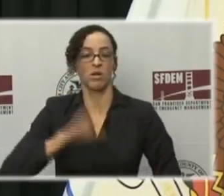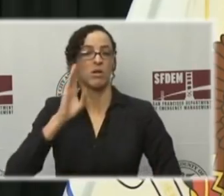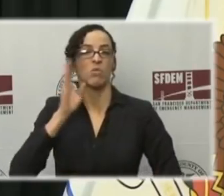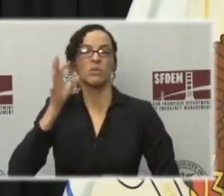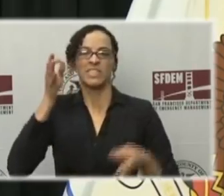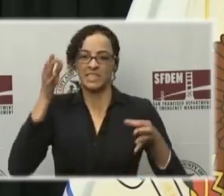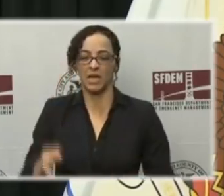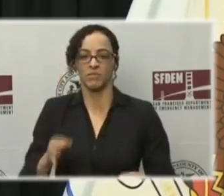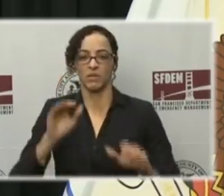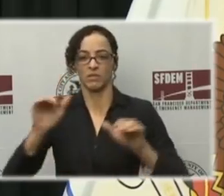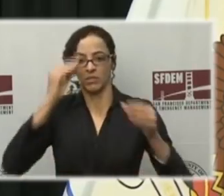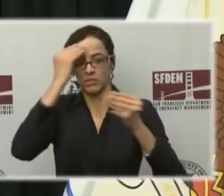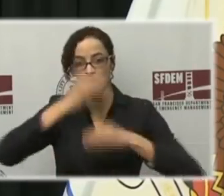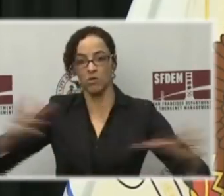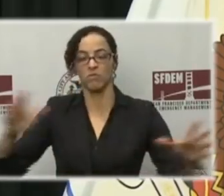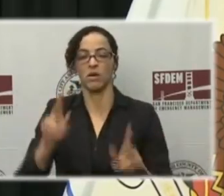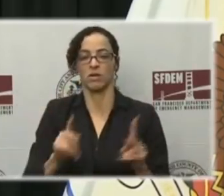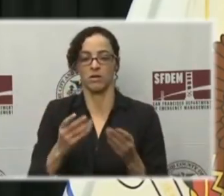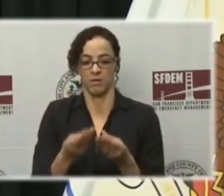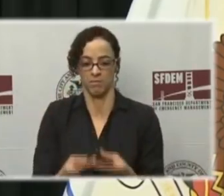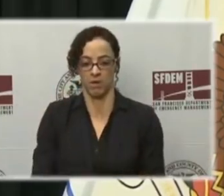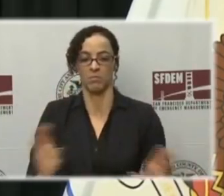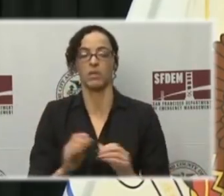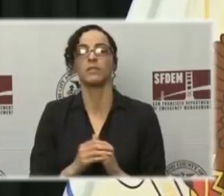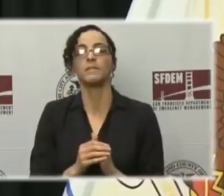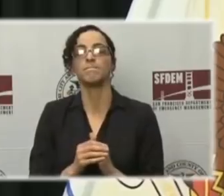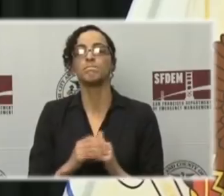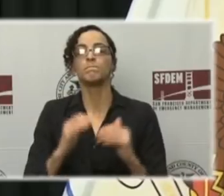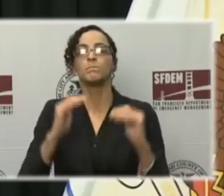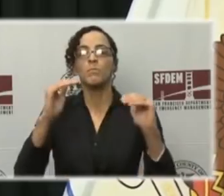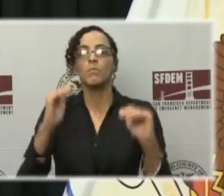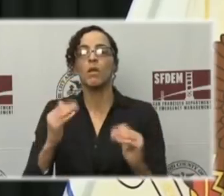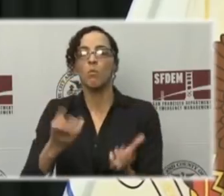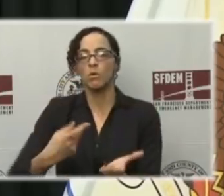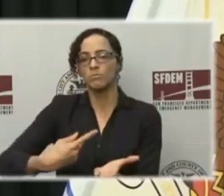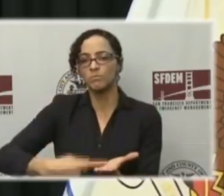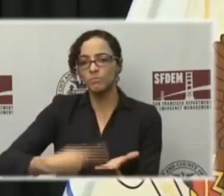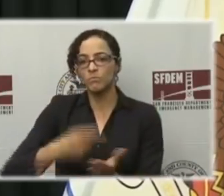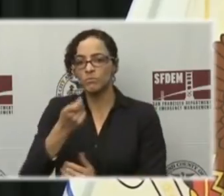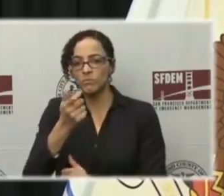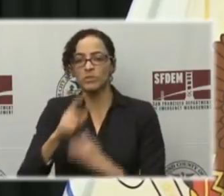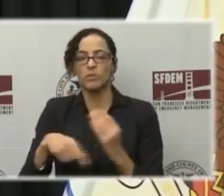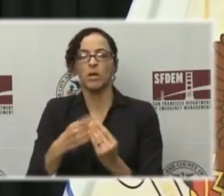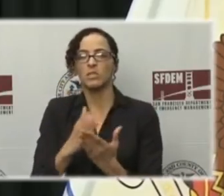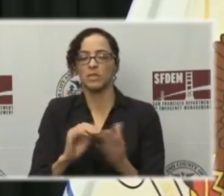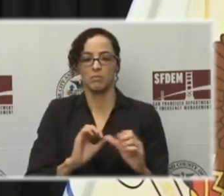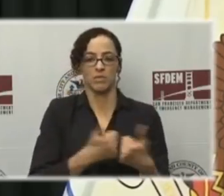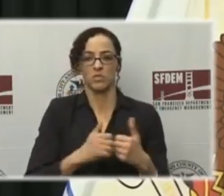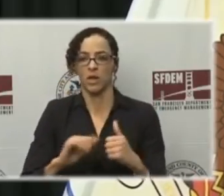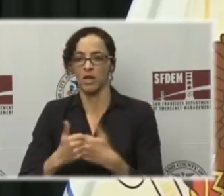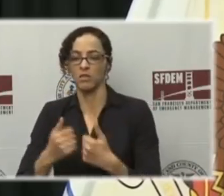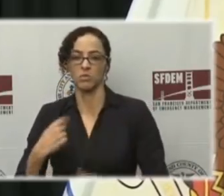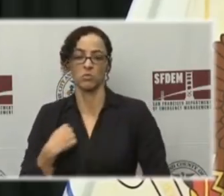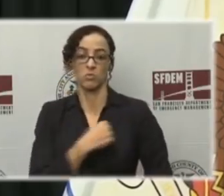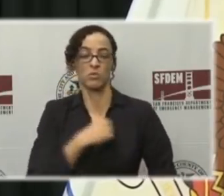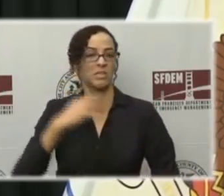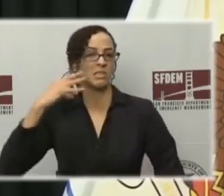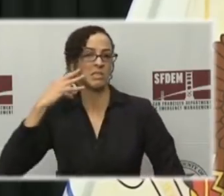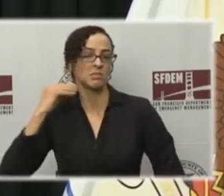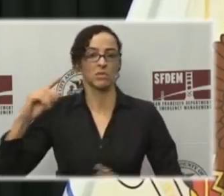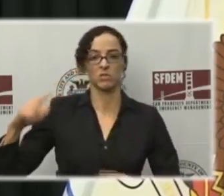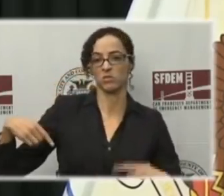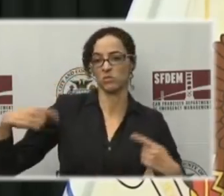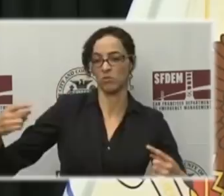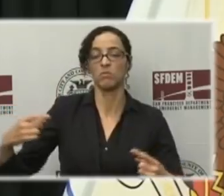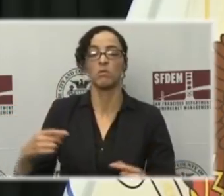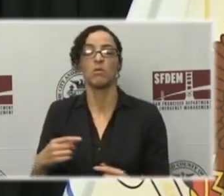So I want to just talk a little bit about some of the challenges that we are having and will continue to have and what